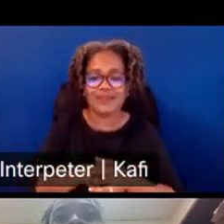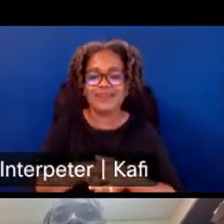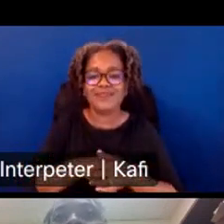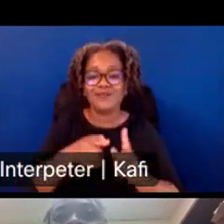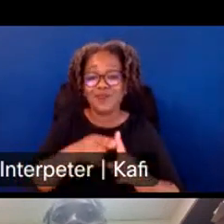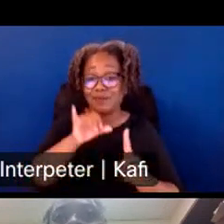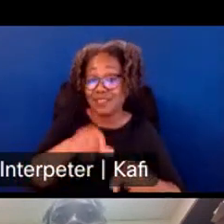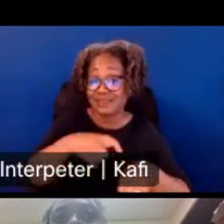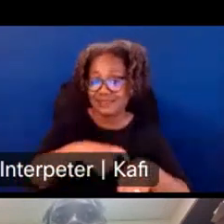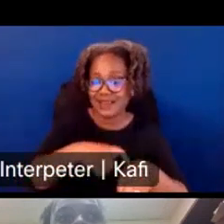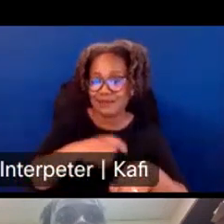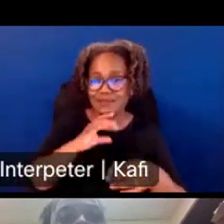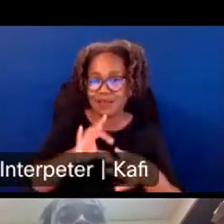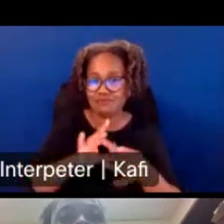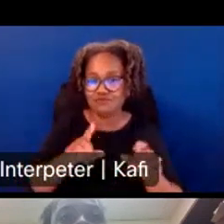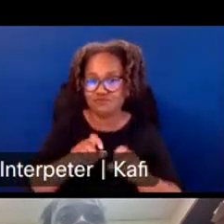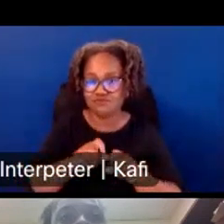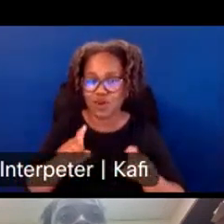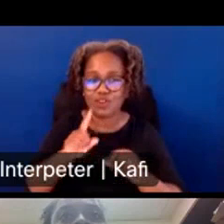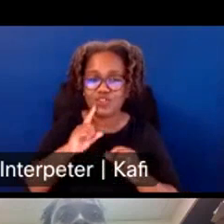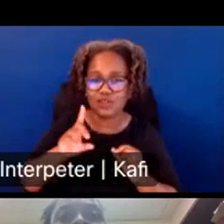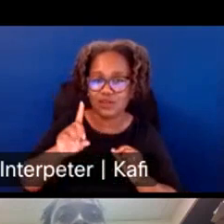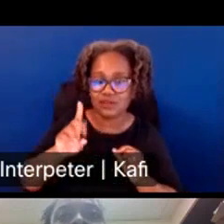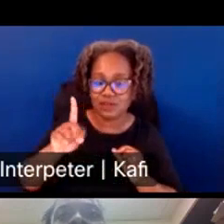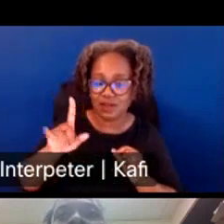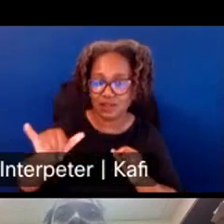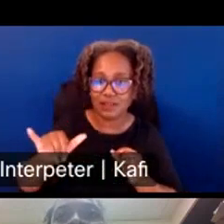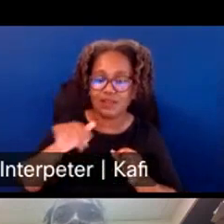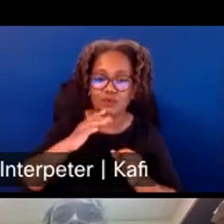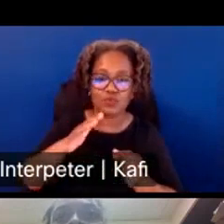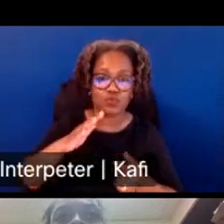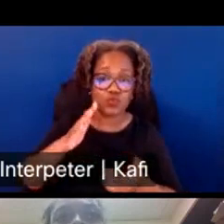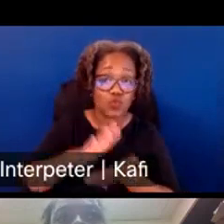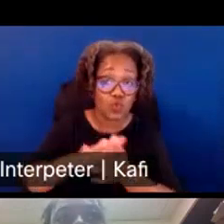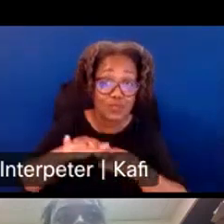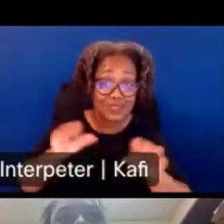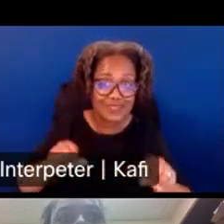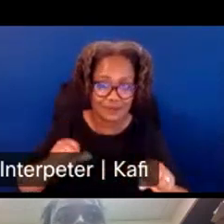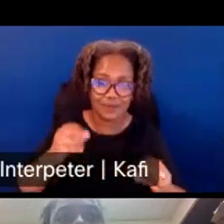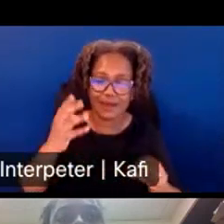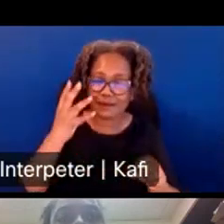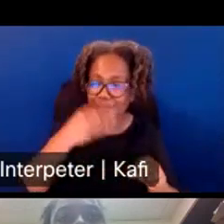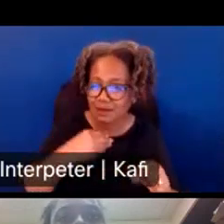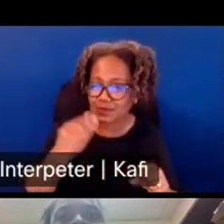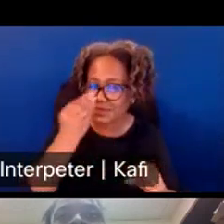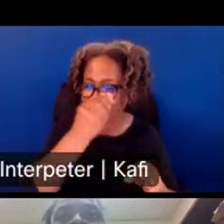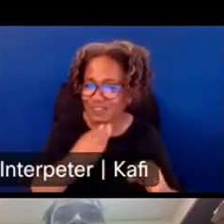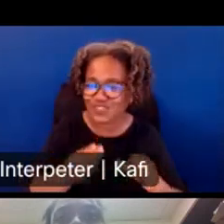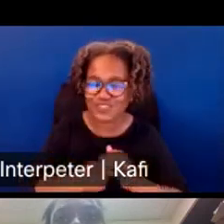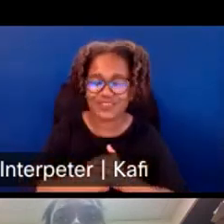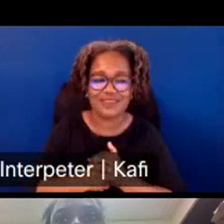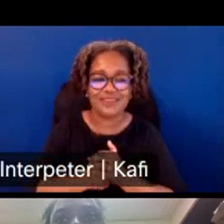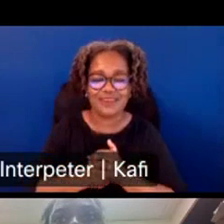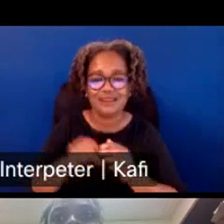University, a flagship of the Dudley Cosmetology School System, which led to other planning and design accomplishments for